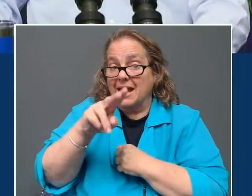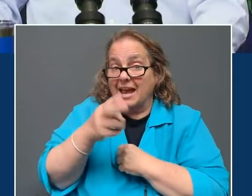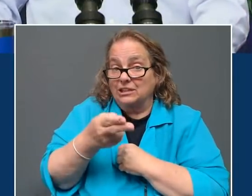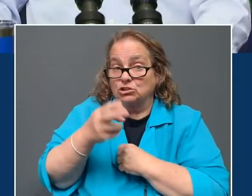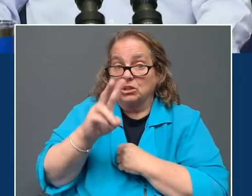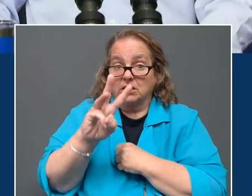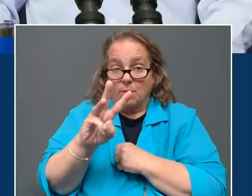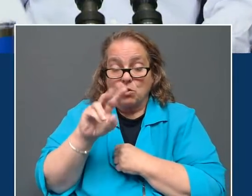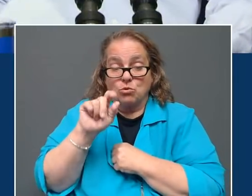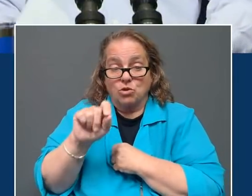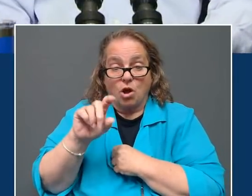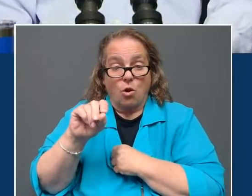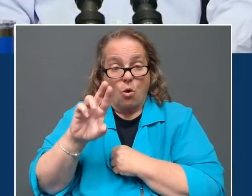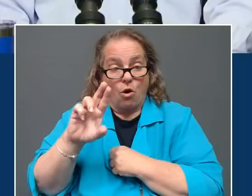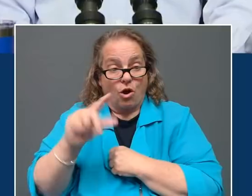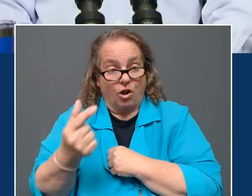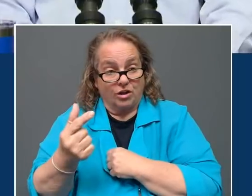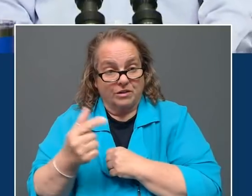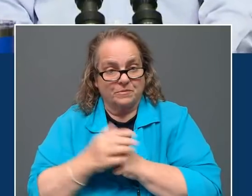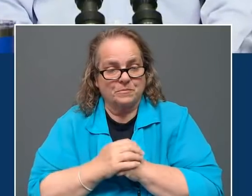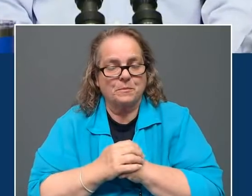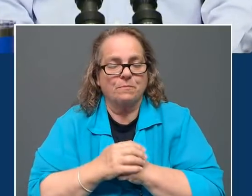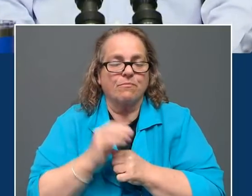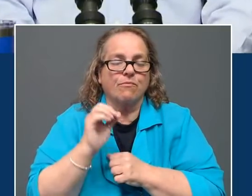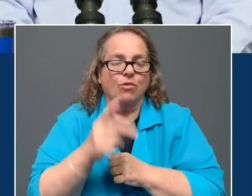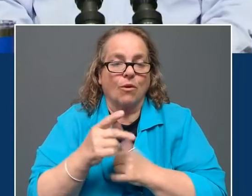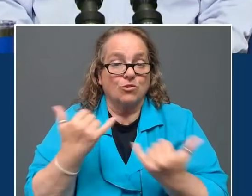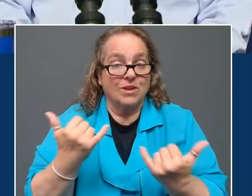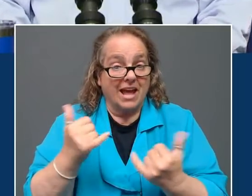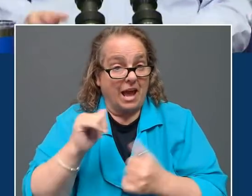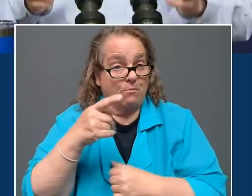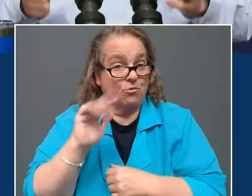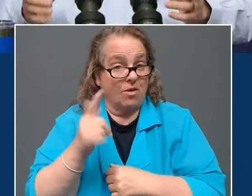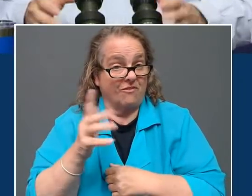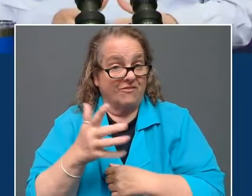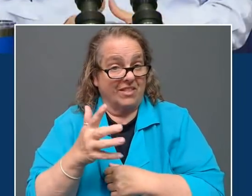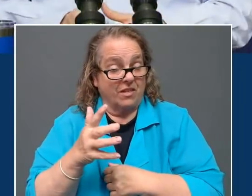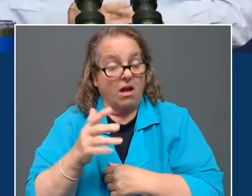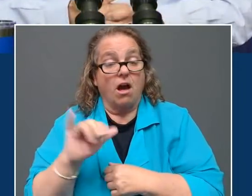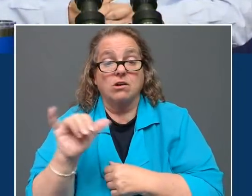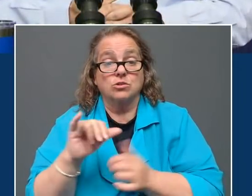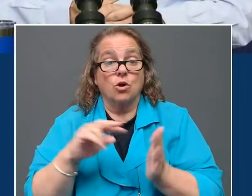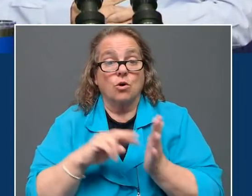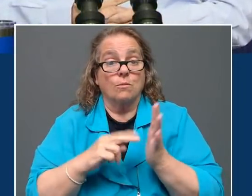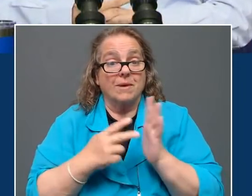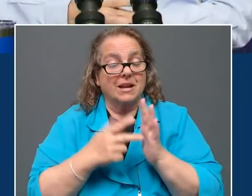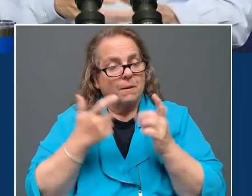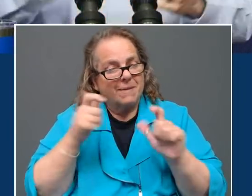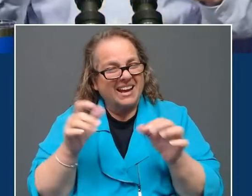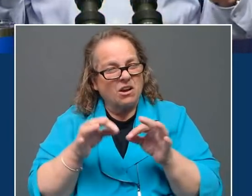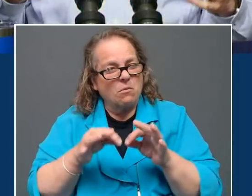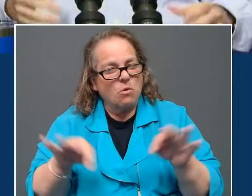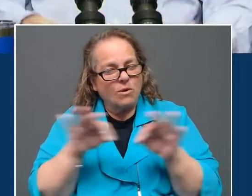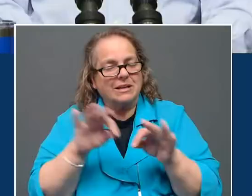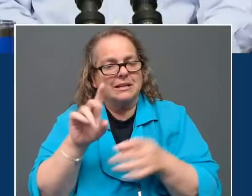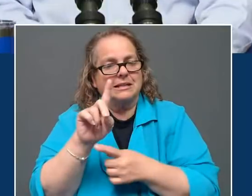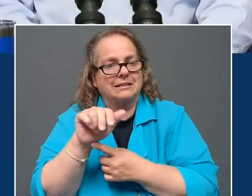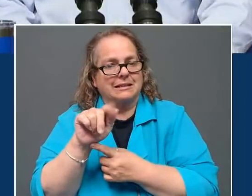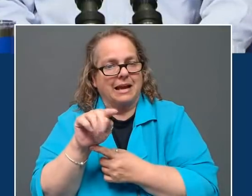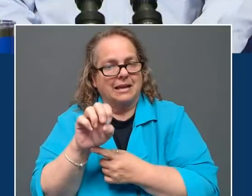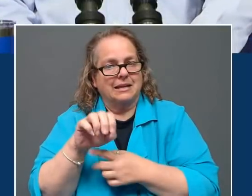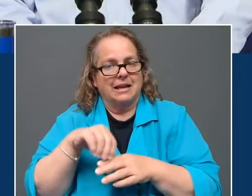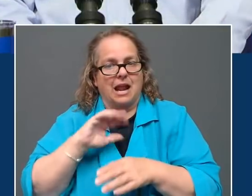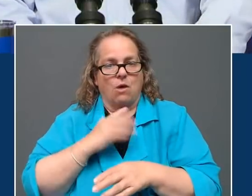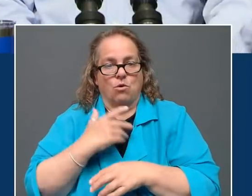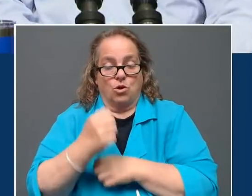nphw.org. All right, today being April 5th also means it's a hugely important day in our year-long